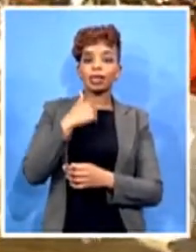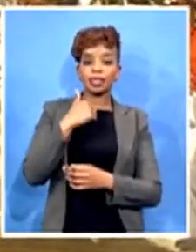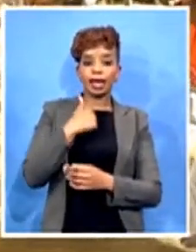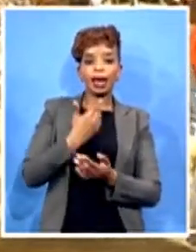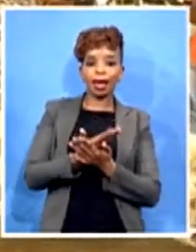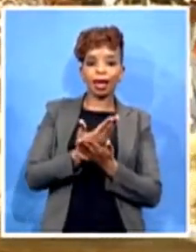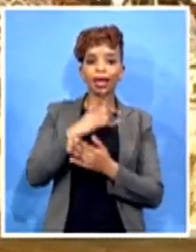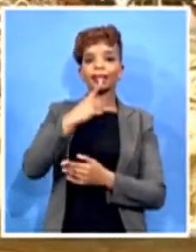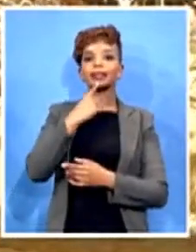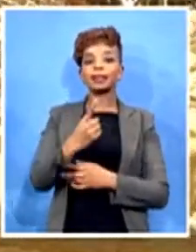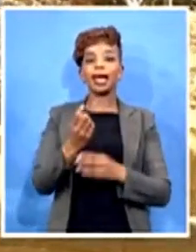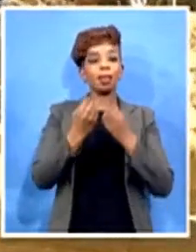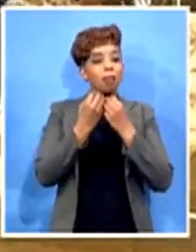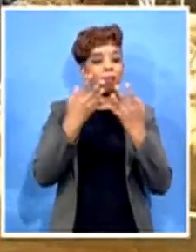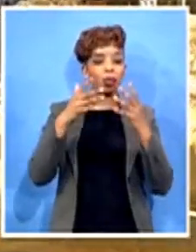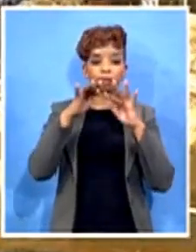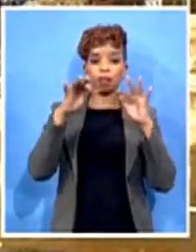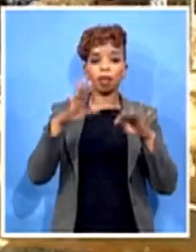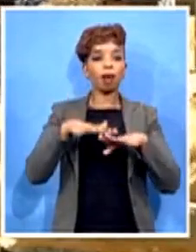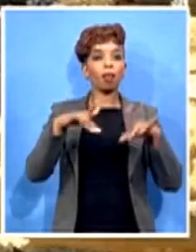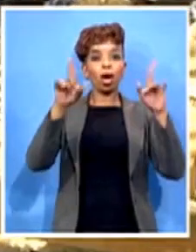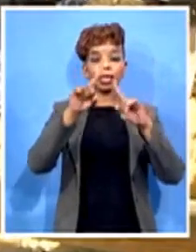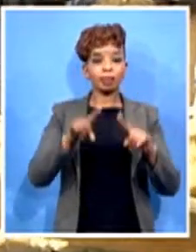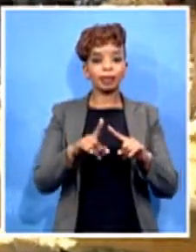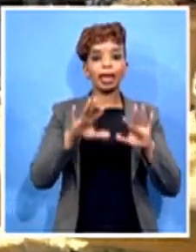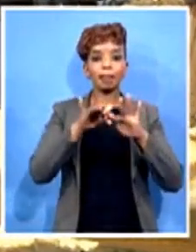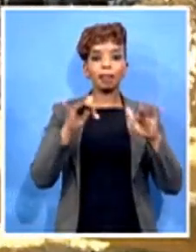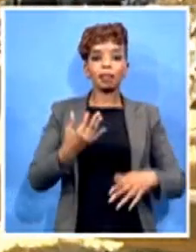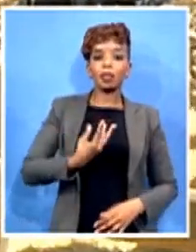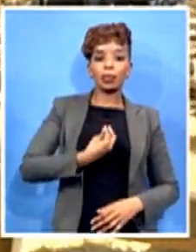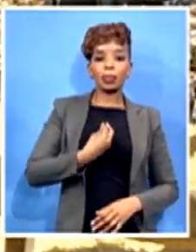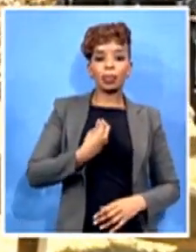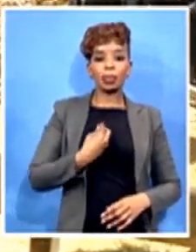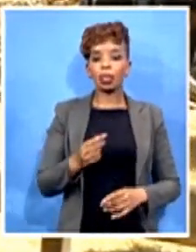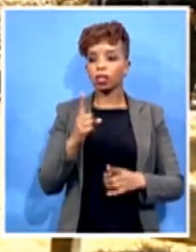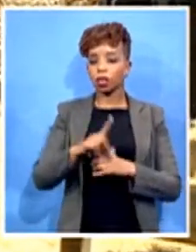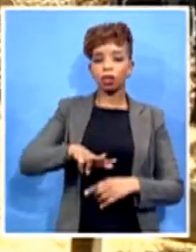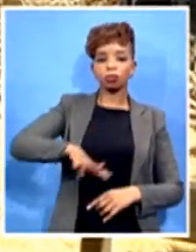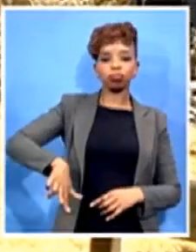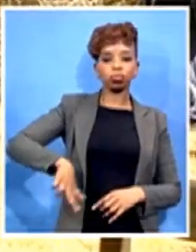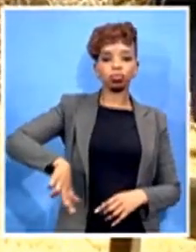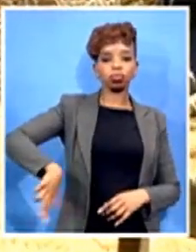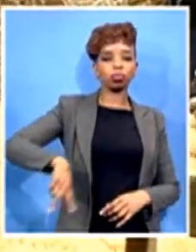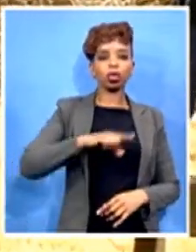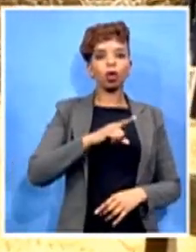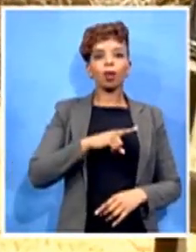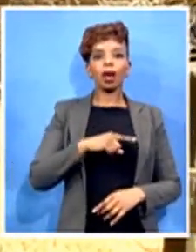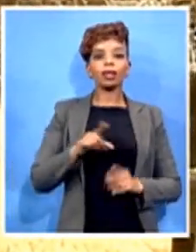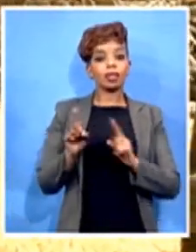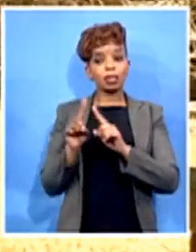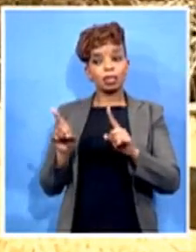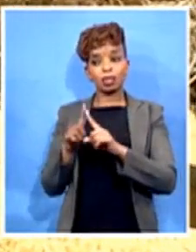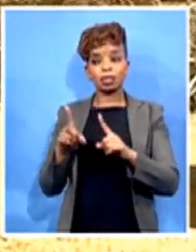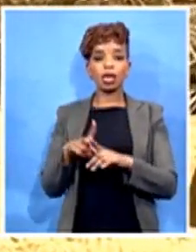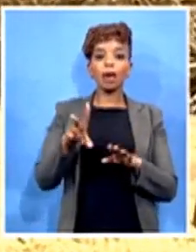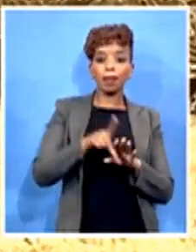were sidelined by then because they were not allowed to participate in any event in the society. But now